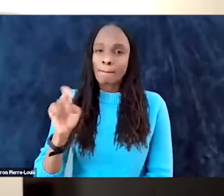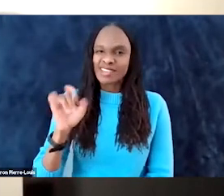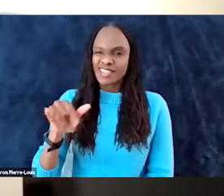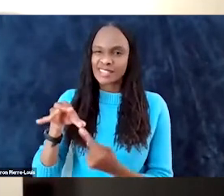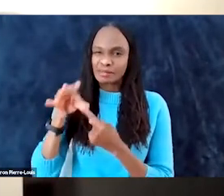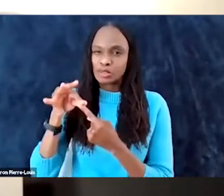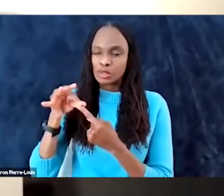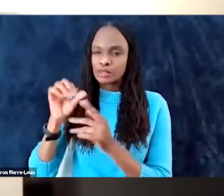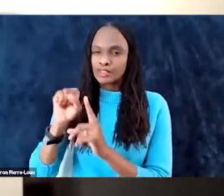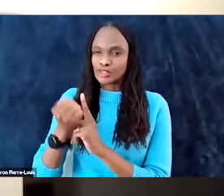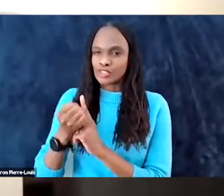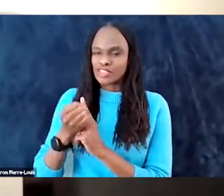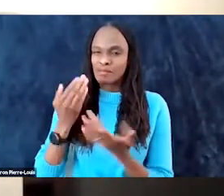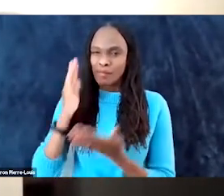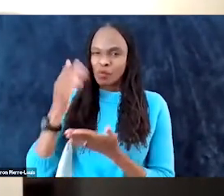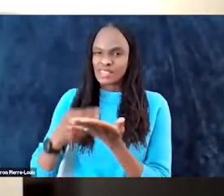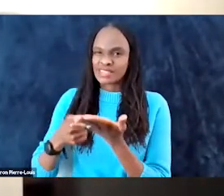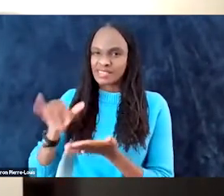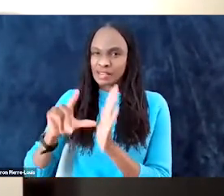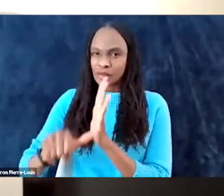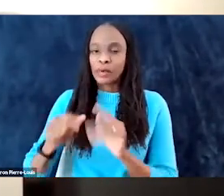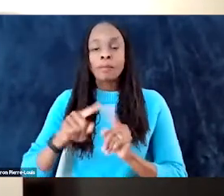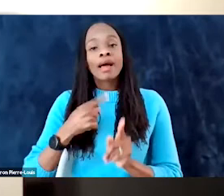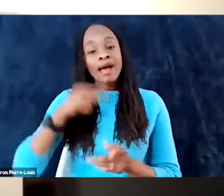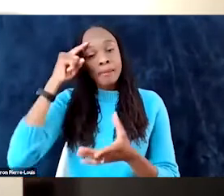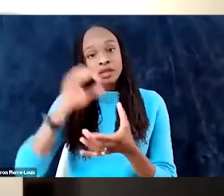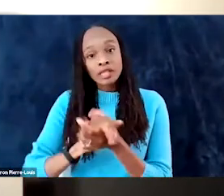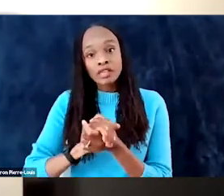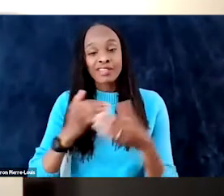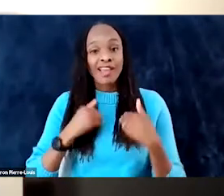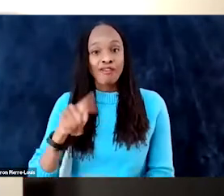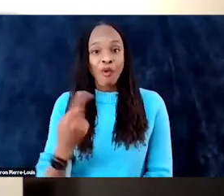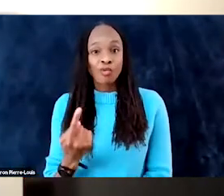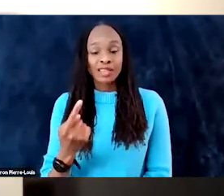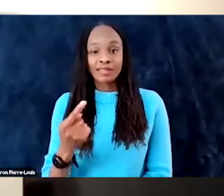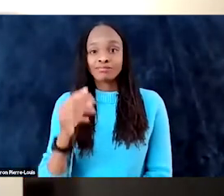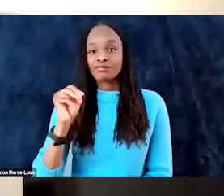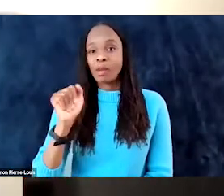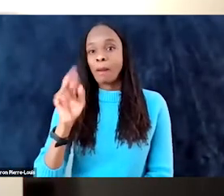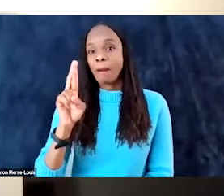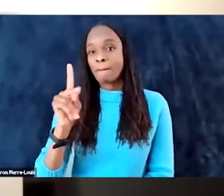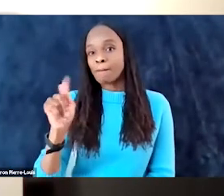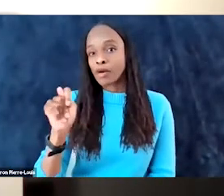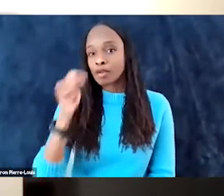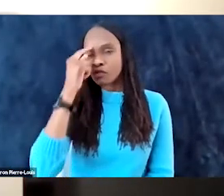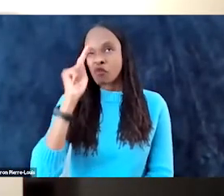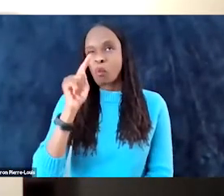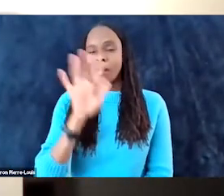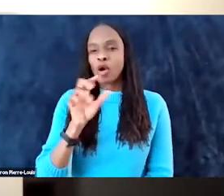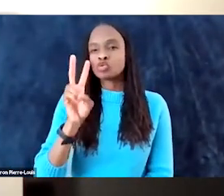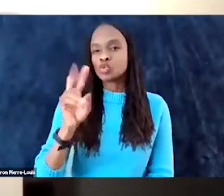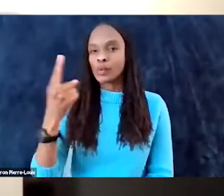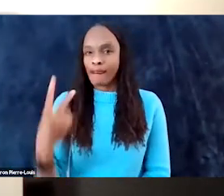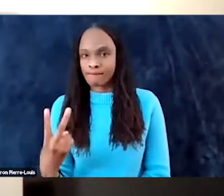case. Maybe we'll get to that. And I believe there's only a market for about 2.5. I